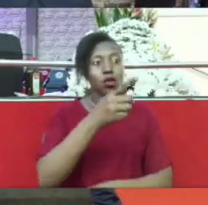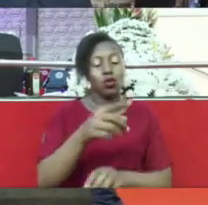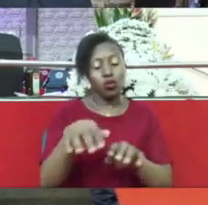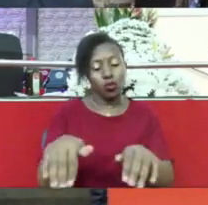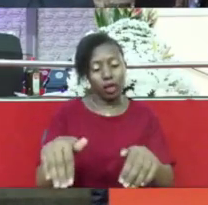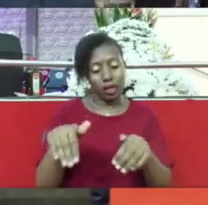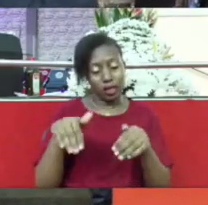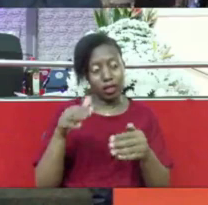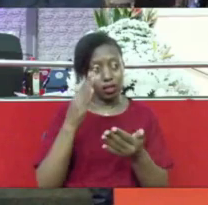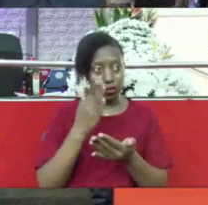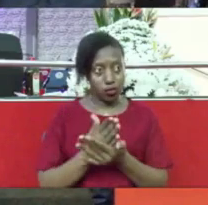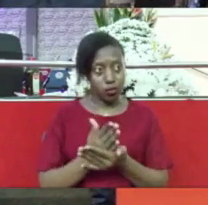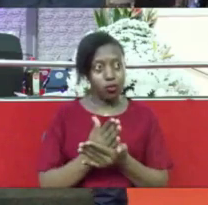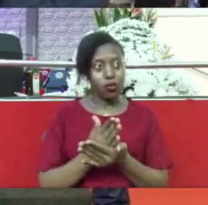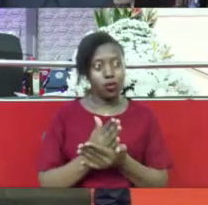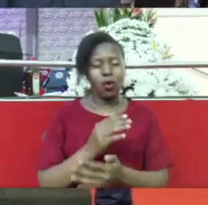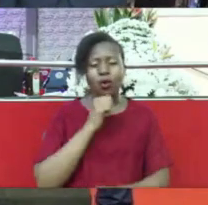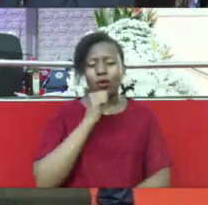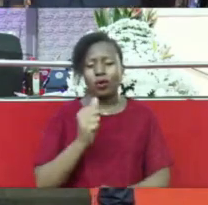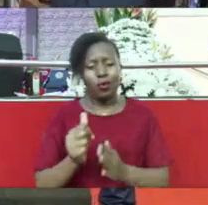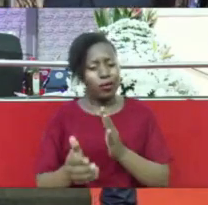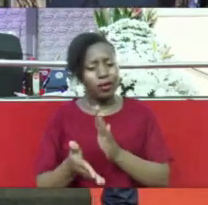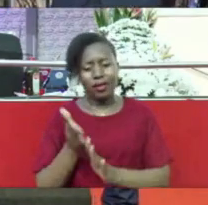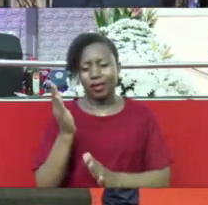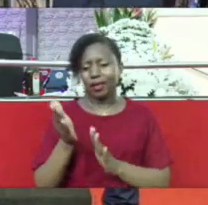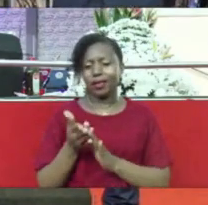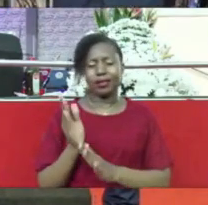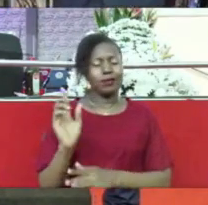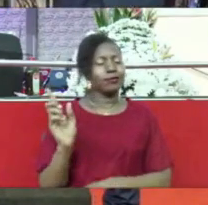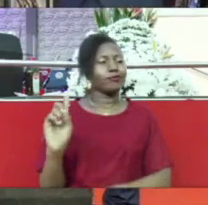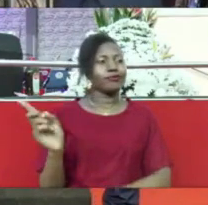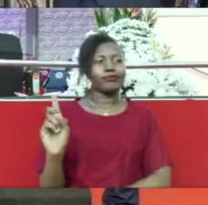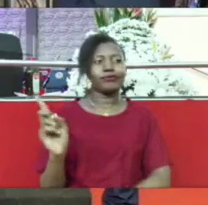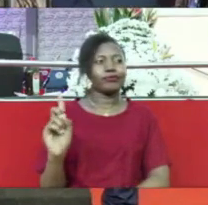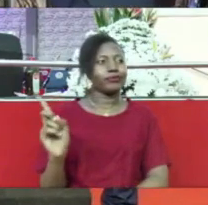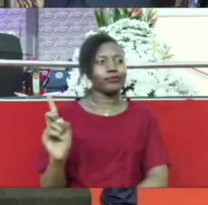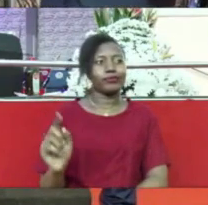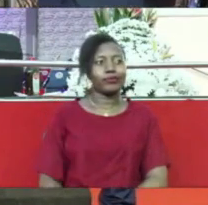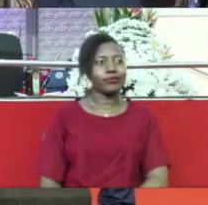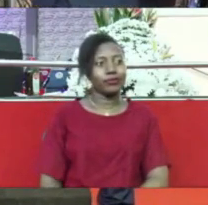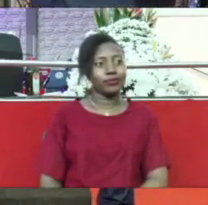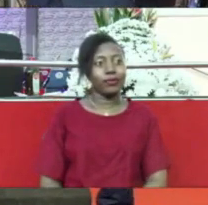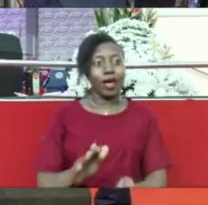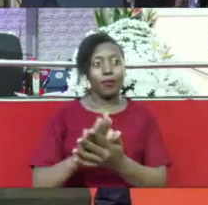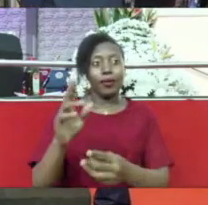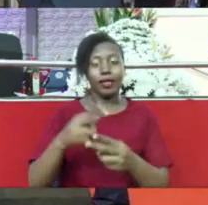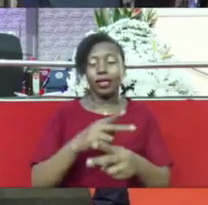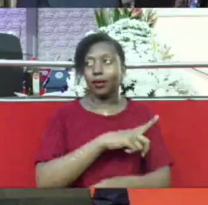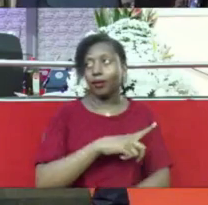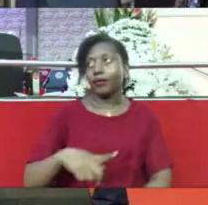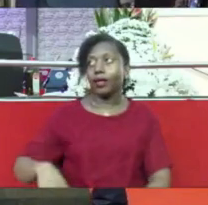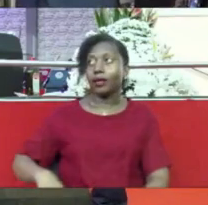ungoje. Don't be in a rush. Usiwe kwenye mbio. Praise the name of the Lord. Amen. Don't look